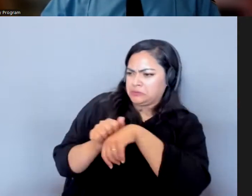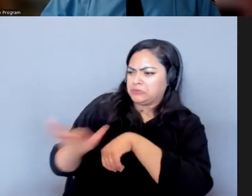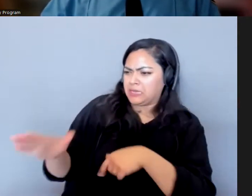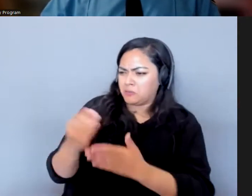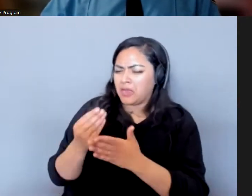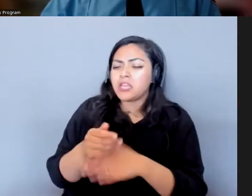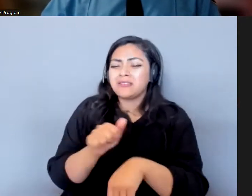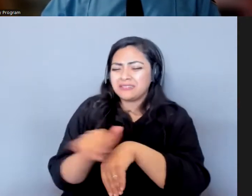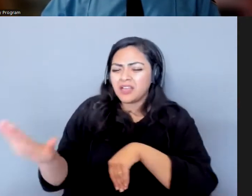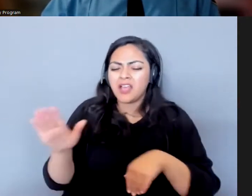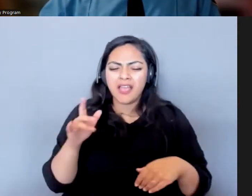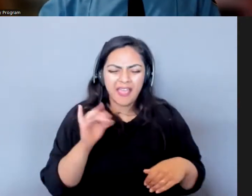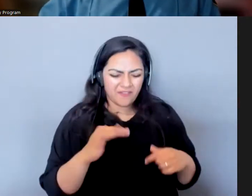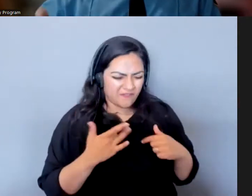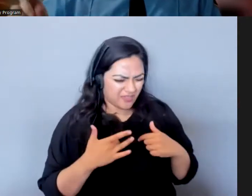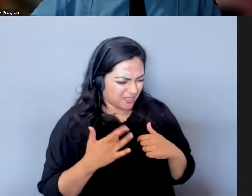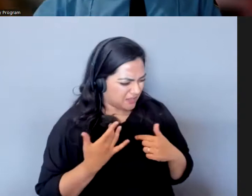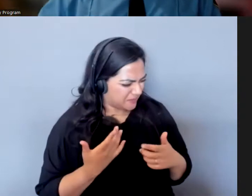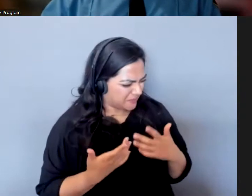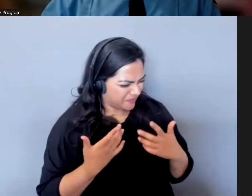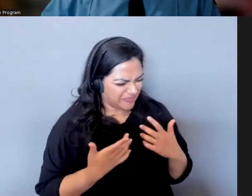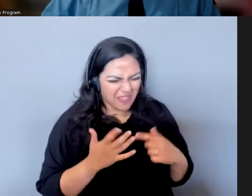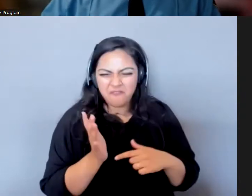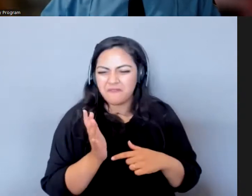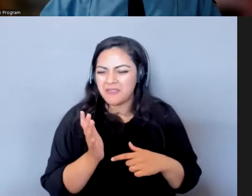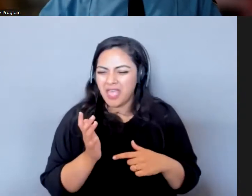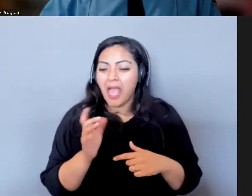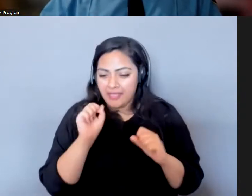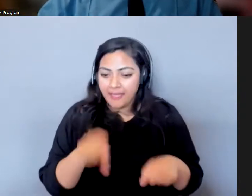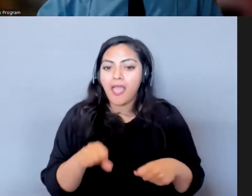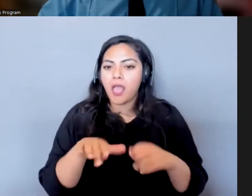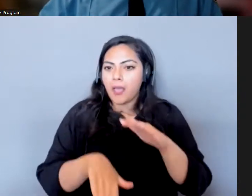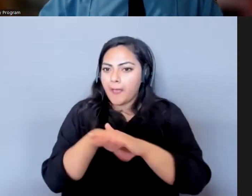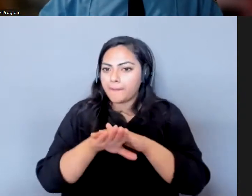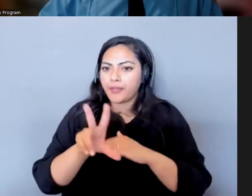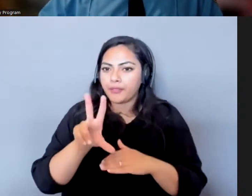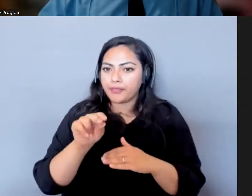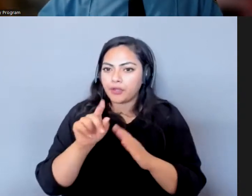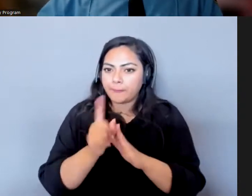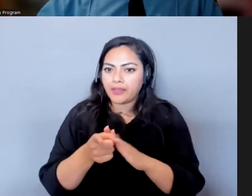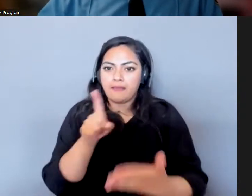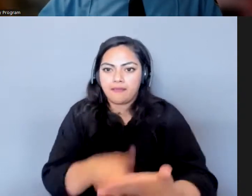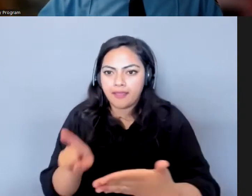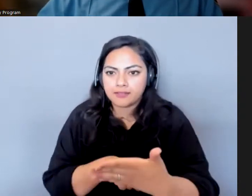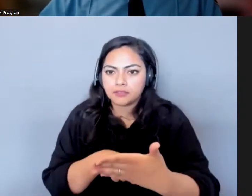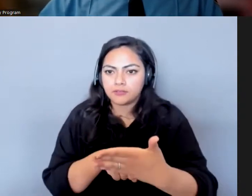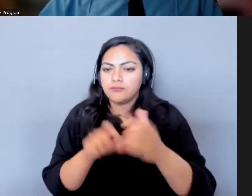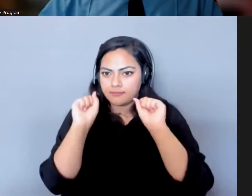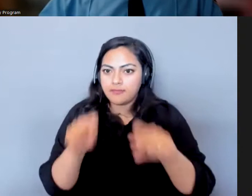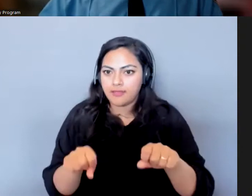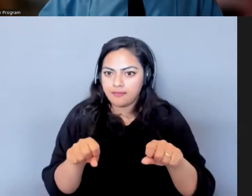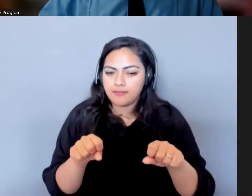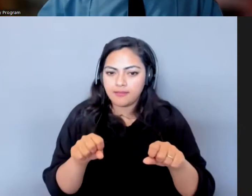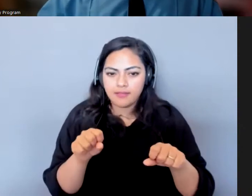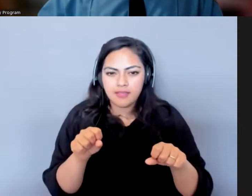like, something doesn't seem right. I have that buffer to go in and cancel that transfer. I'm not sure about every bank. I see that someone said the 30-minute buffer,